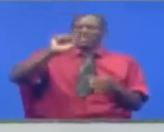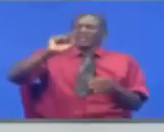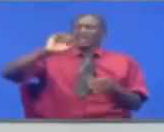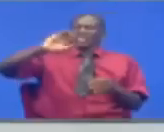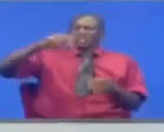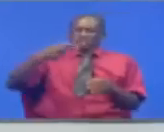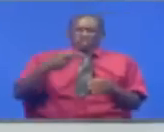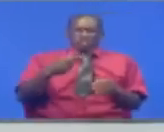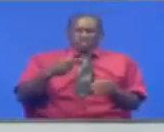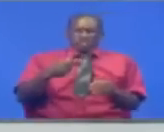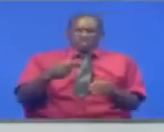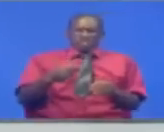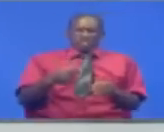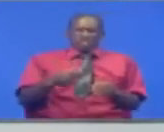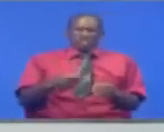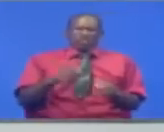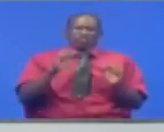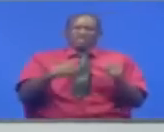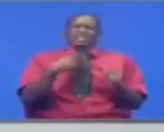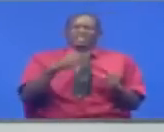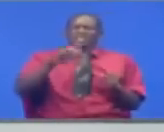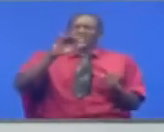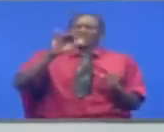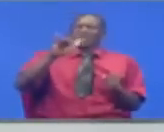I've neither been on a yacht nor a yacht.